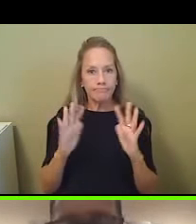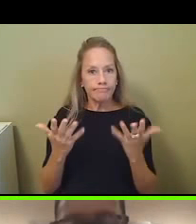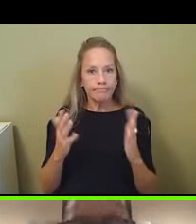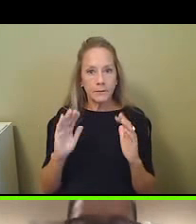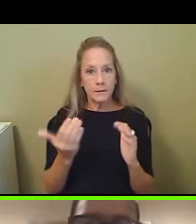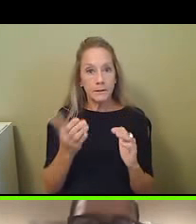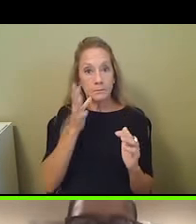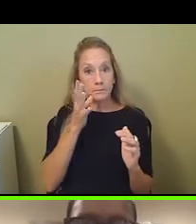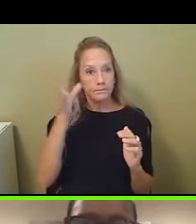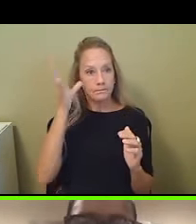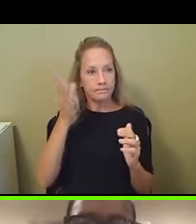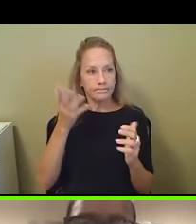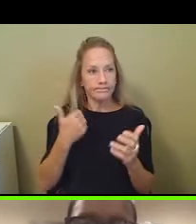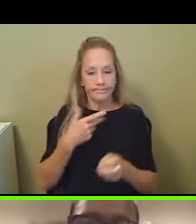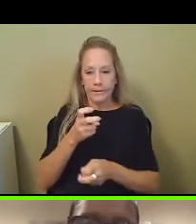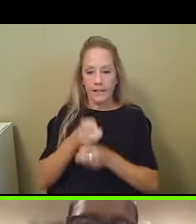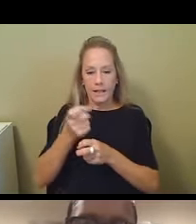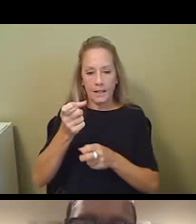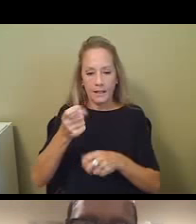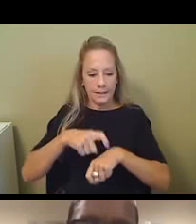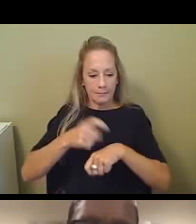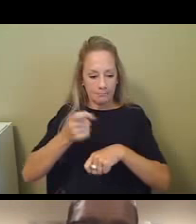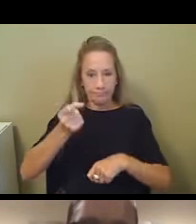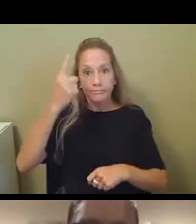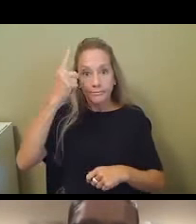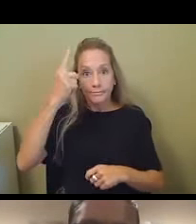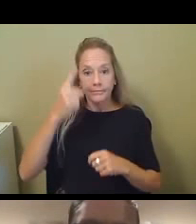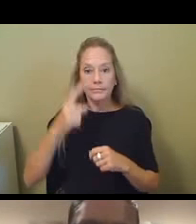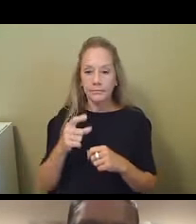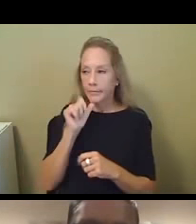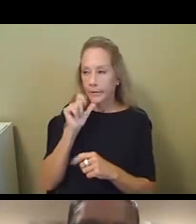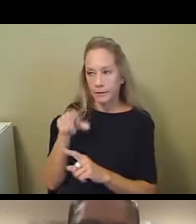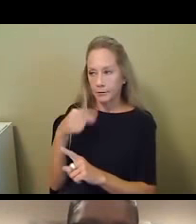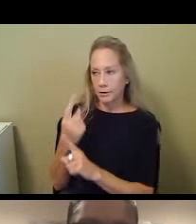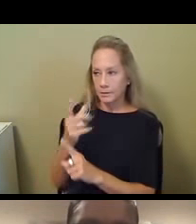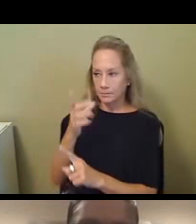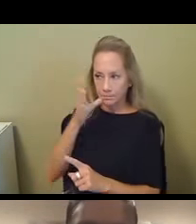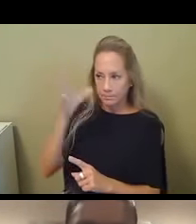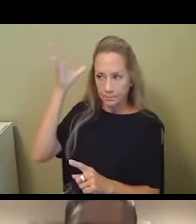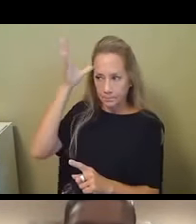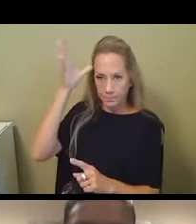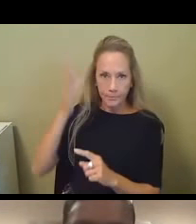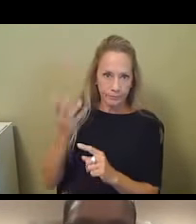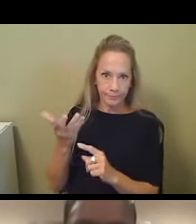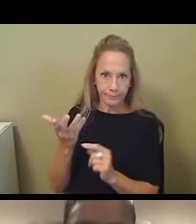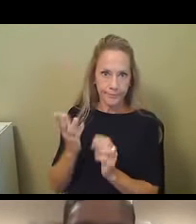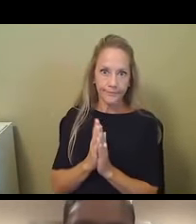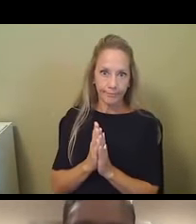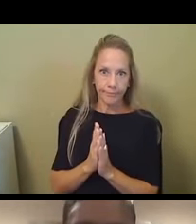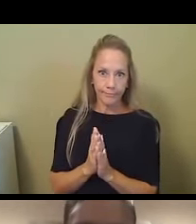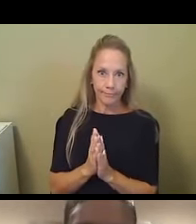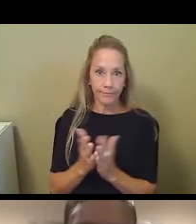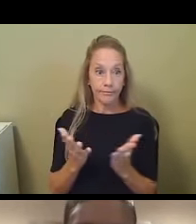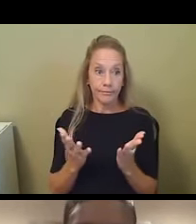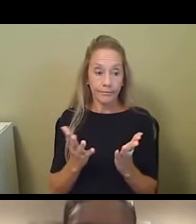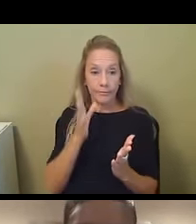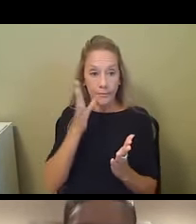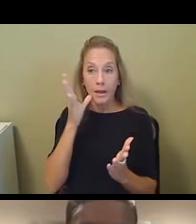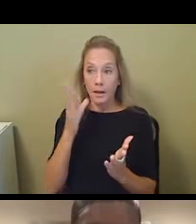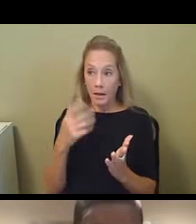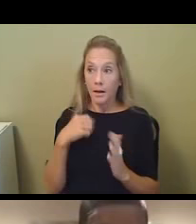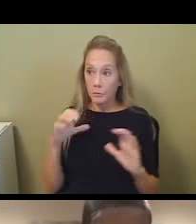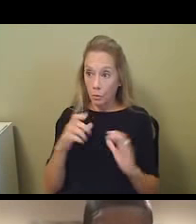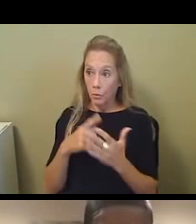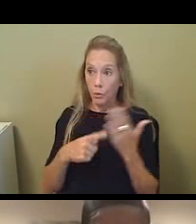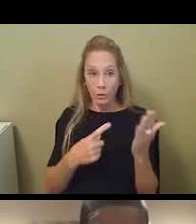some of them really have a hard time with it. Well, it's not limited to parents. It's a tough, they're like, I'm doing everything you told me to